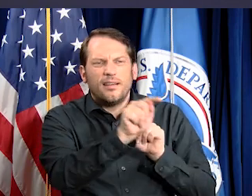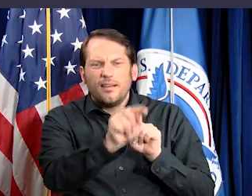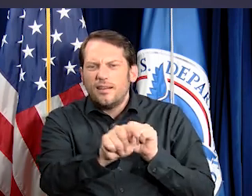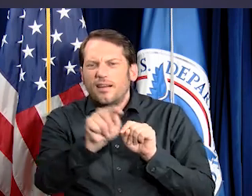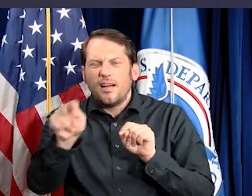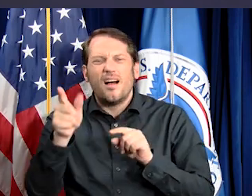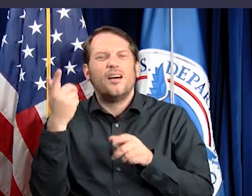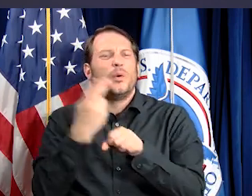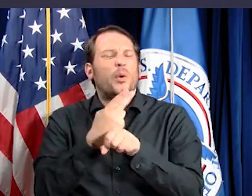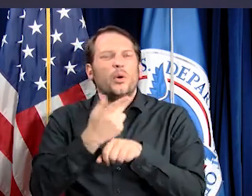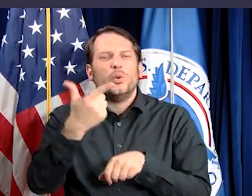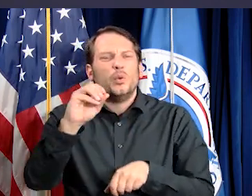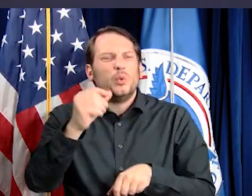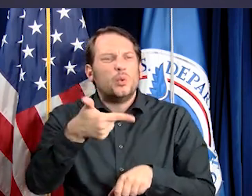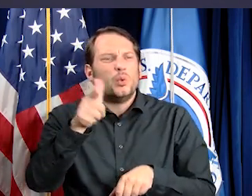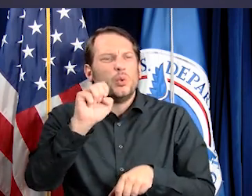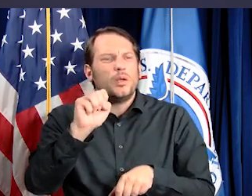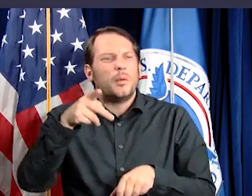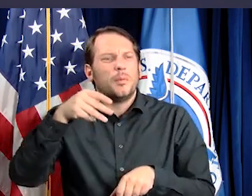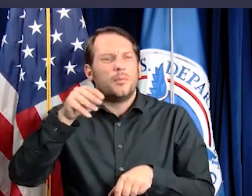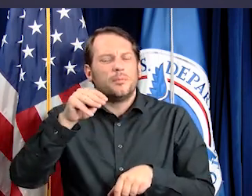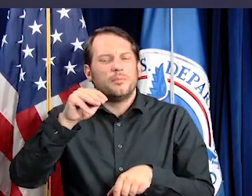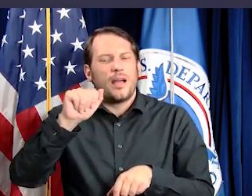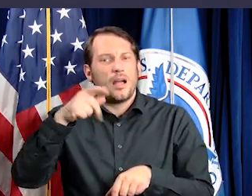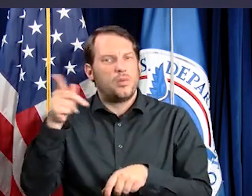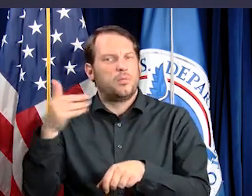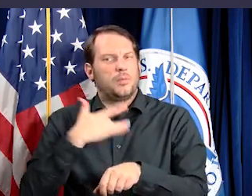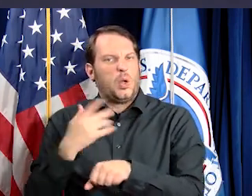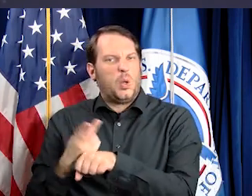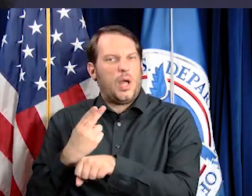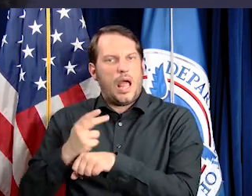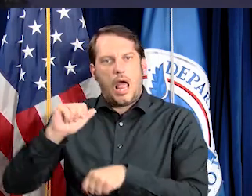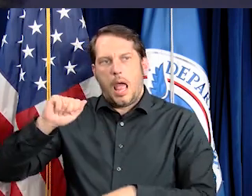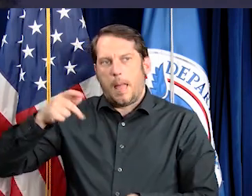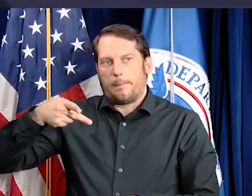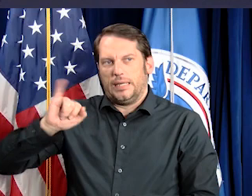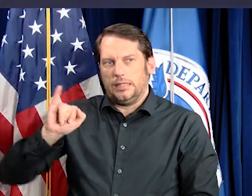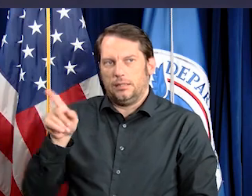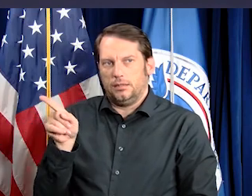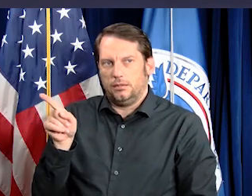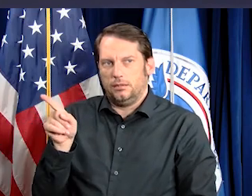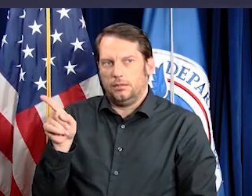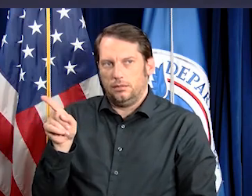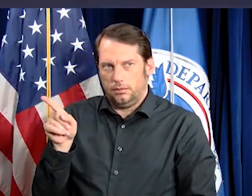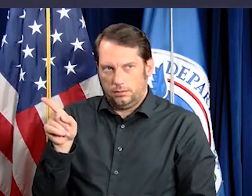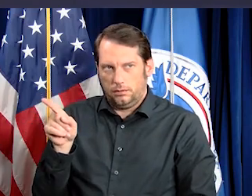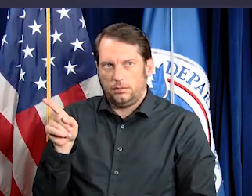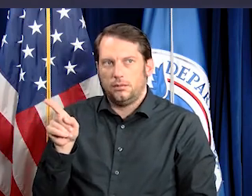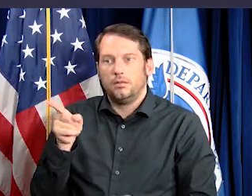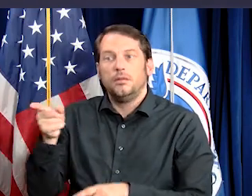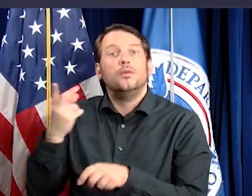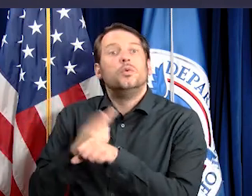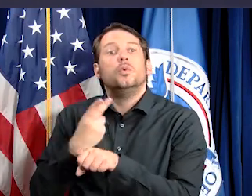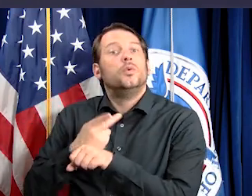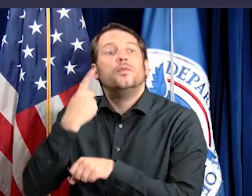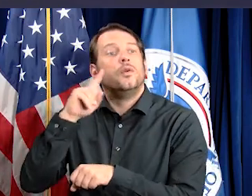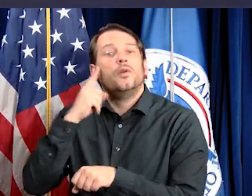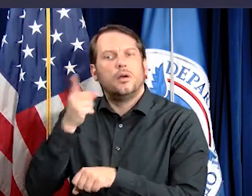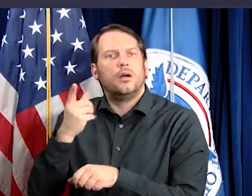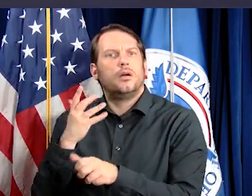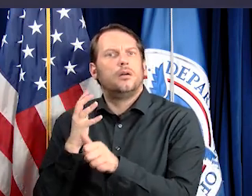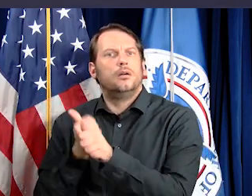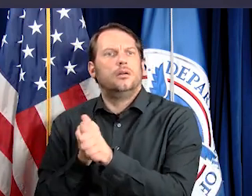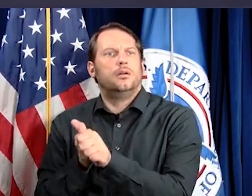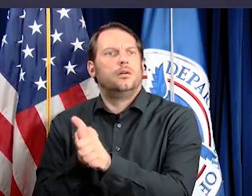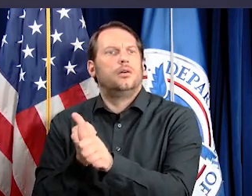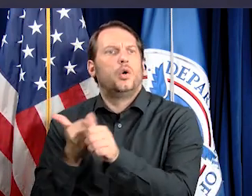because they started to release their API and made it much easier to essentially update maps really quickly without having to have a lot of